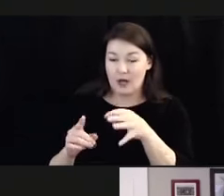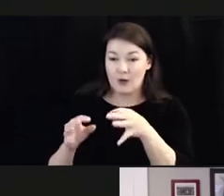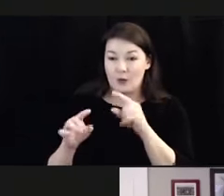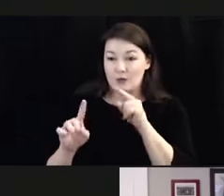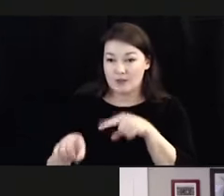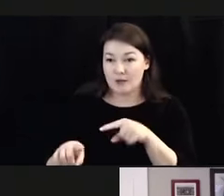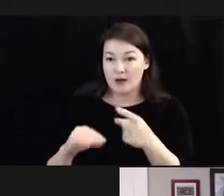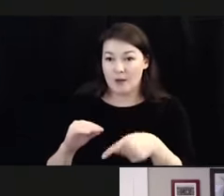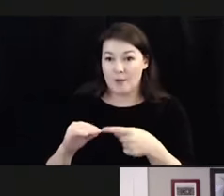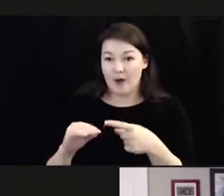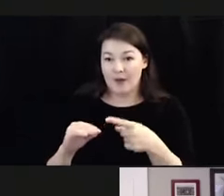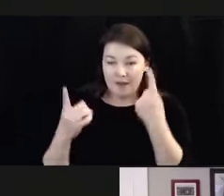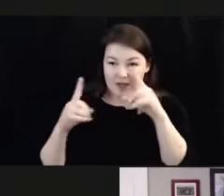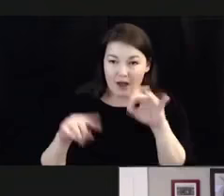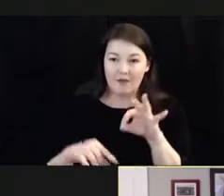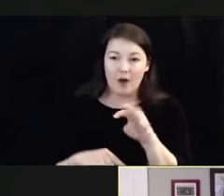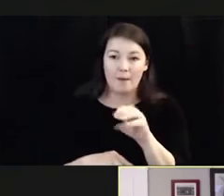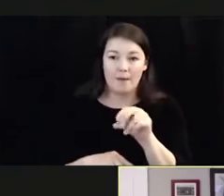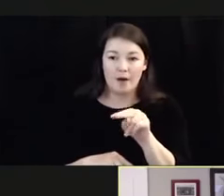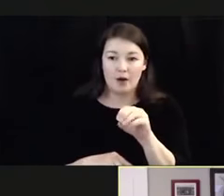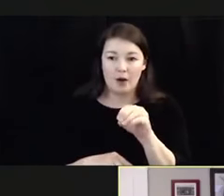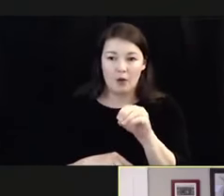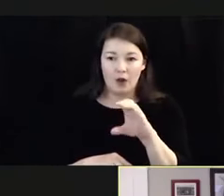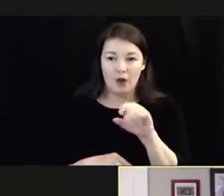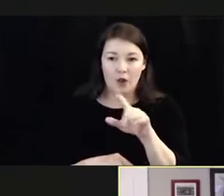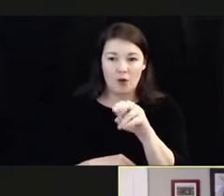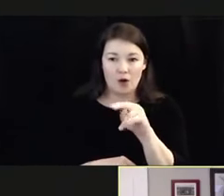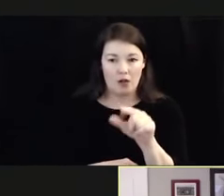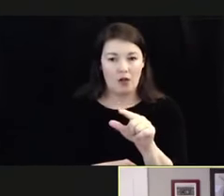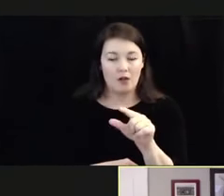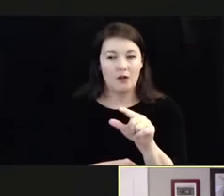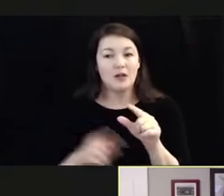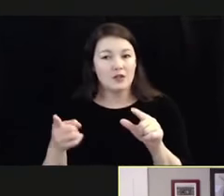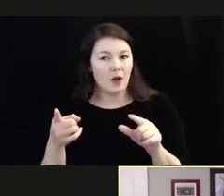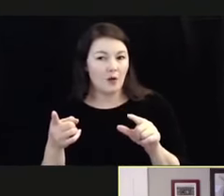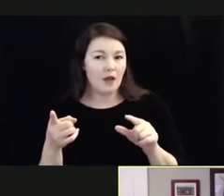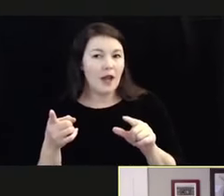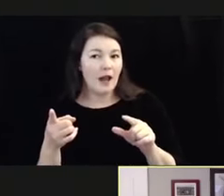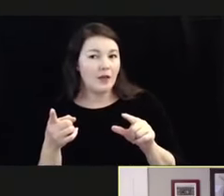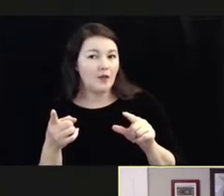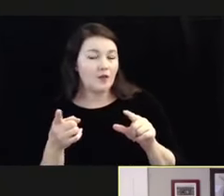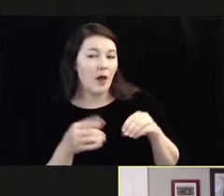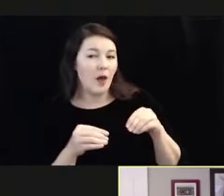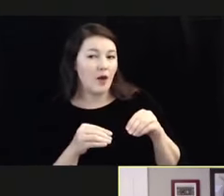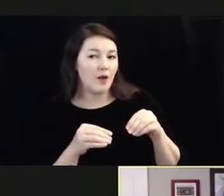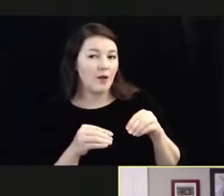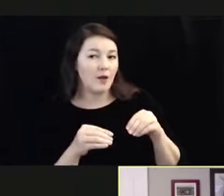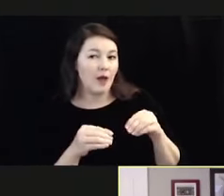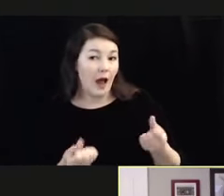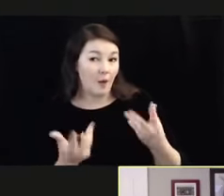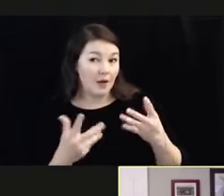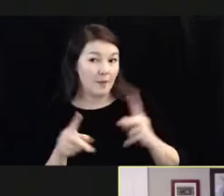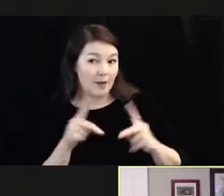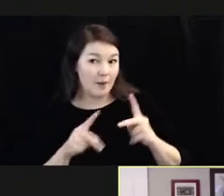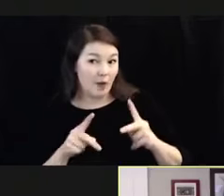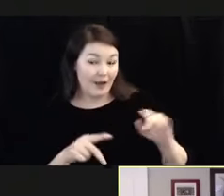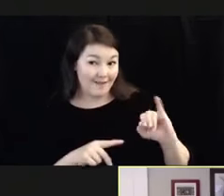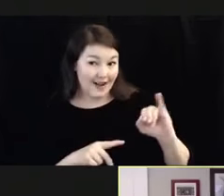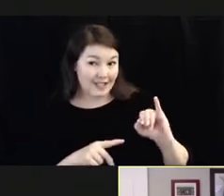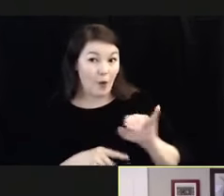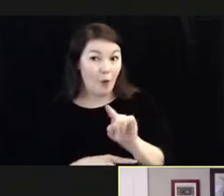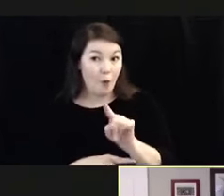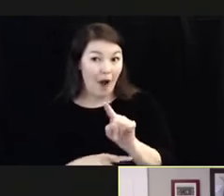monoclonal antibodies, please? Yes, and the prevalence value is 1 in 51 right now. The monoclonal